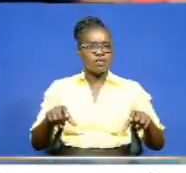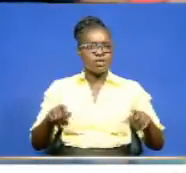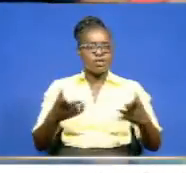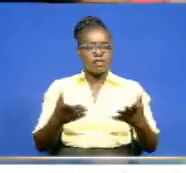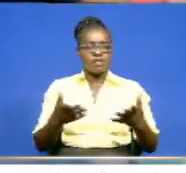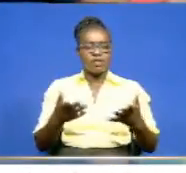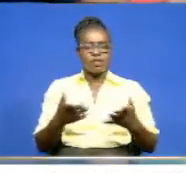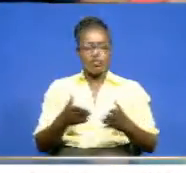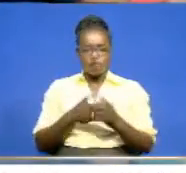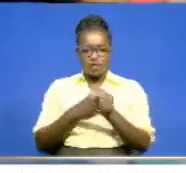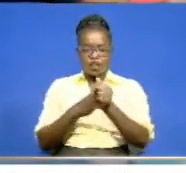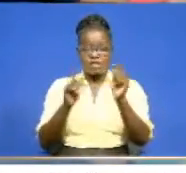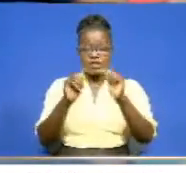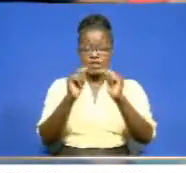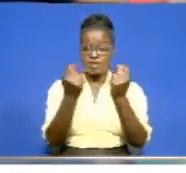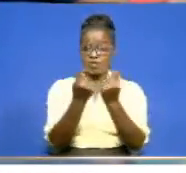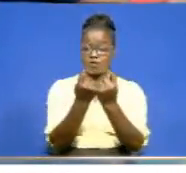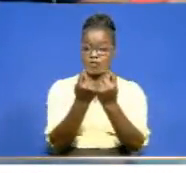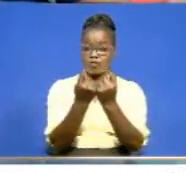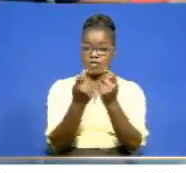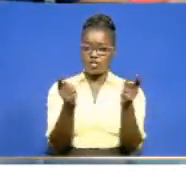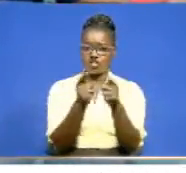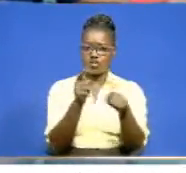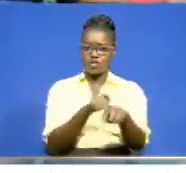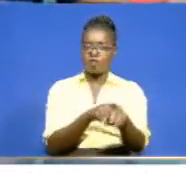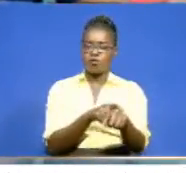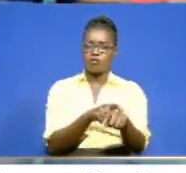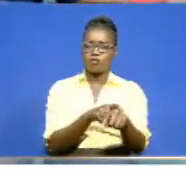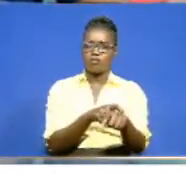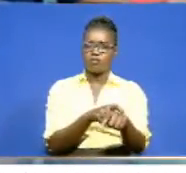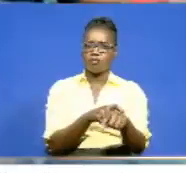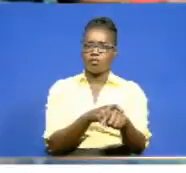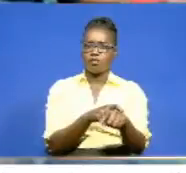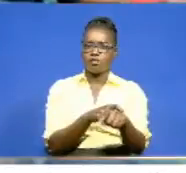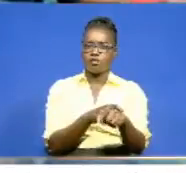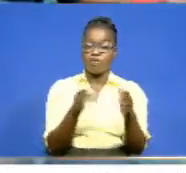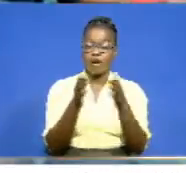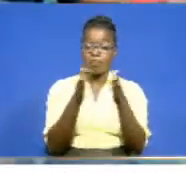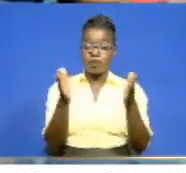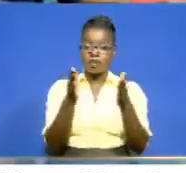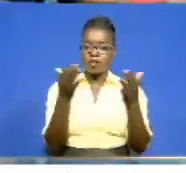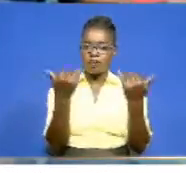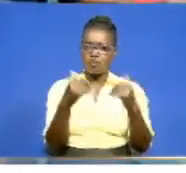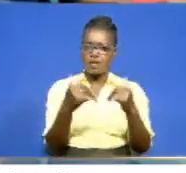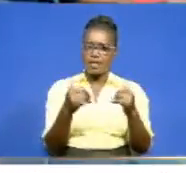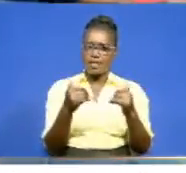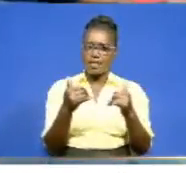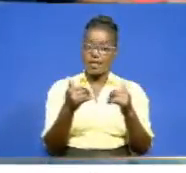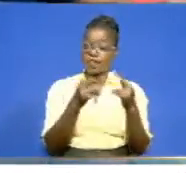team in such a short time, really? For such a huge tournament, a huge task?